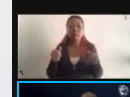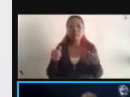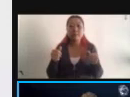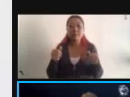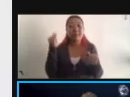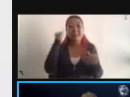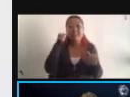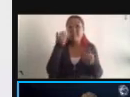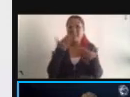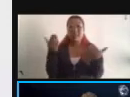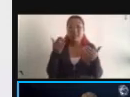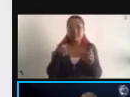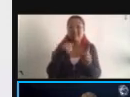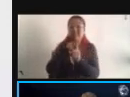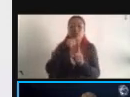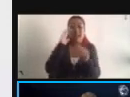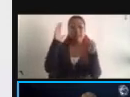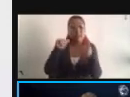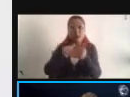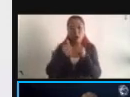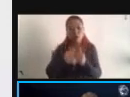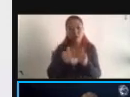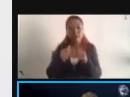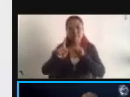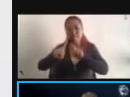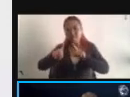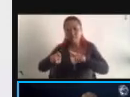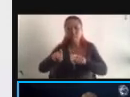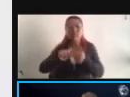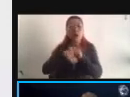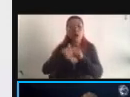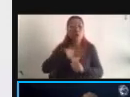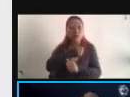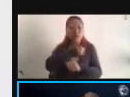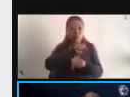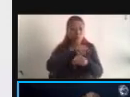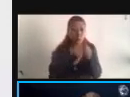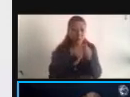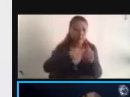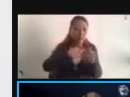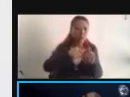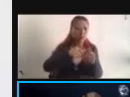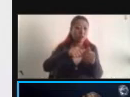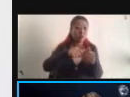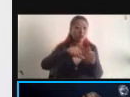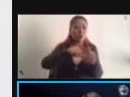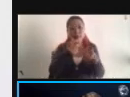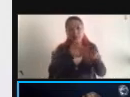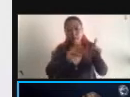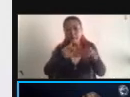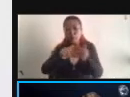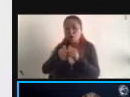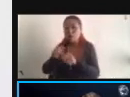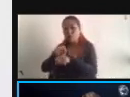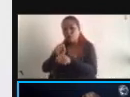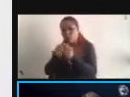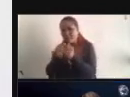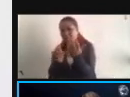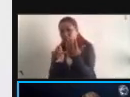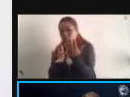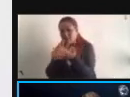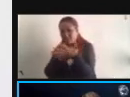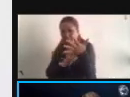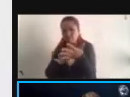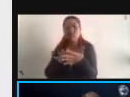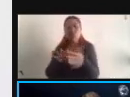unexpected events, how we work with others, and how we work with technology, all of that. A key